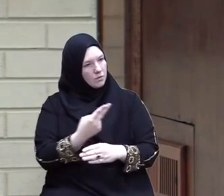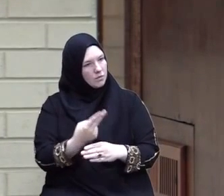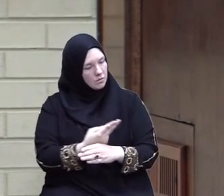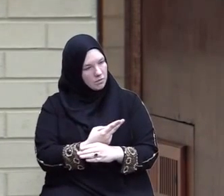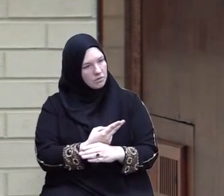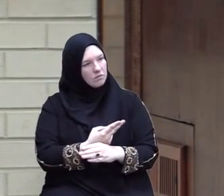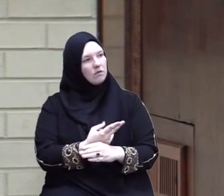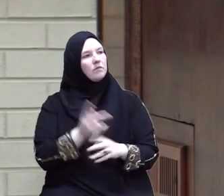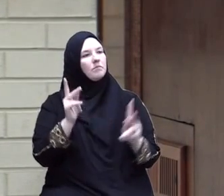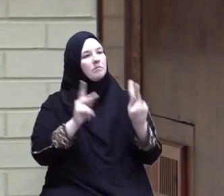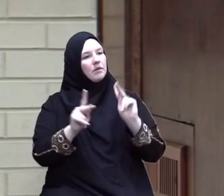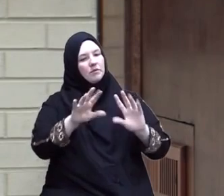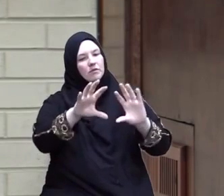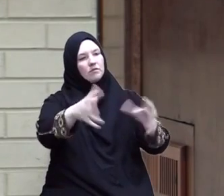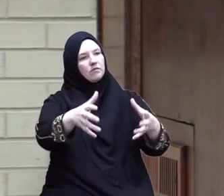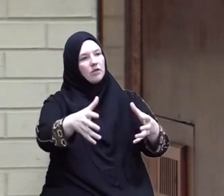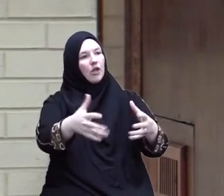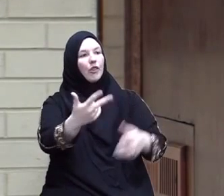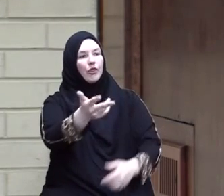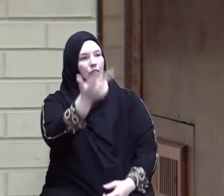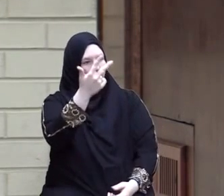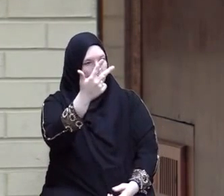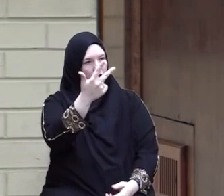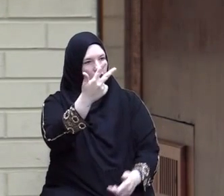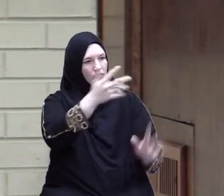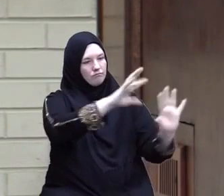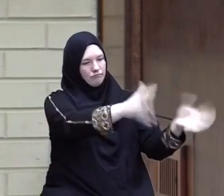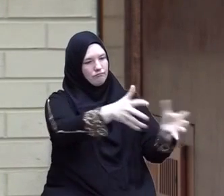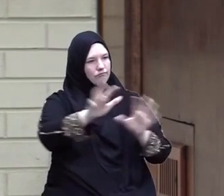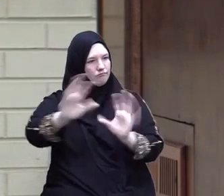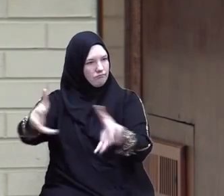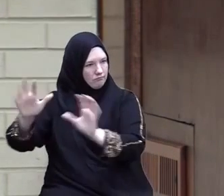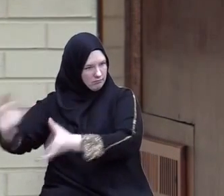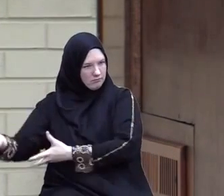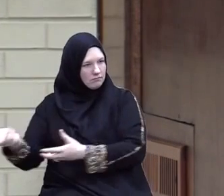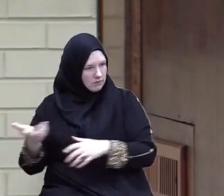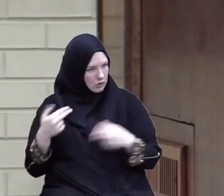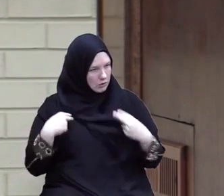Quran classifies people into three basic groups.